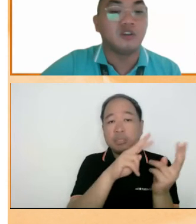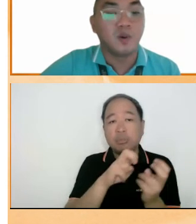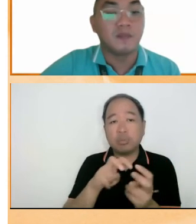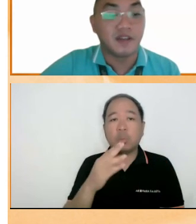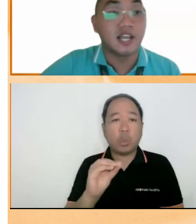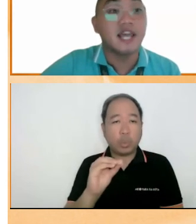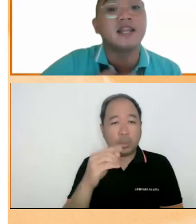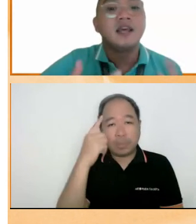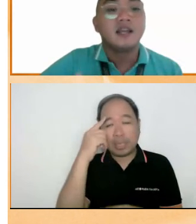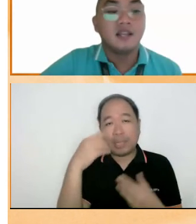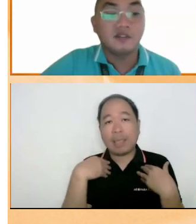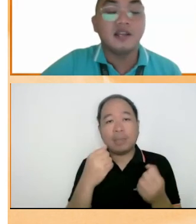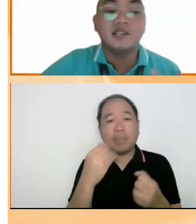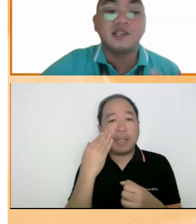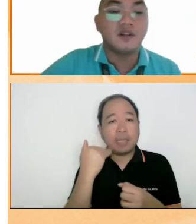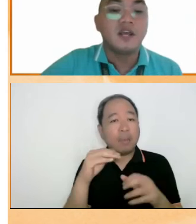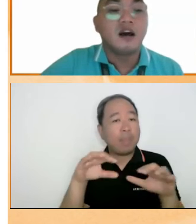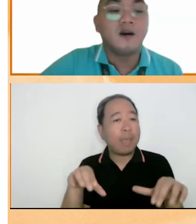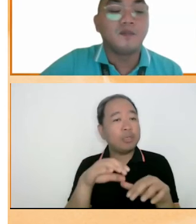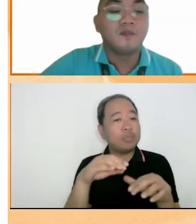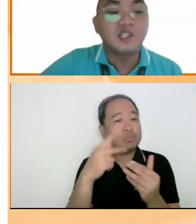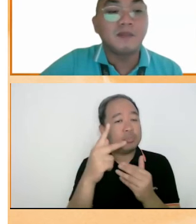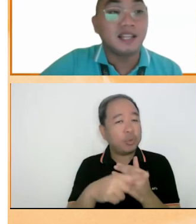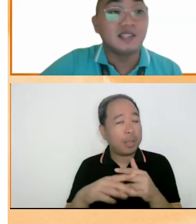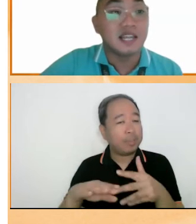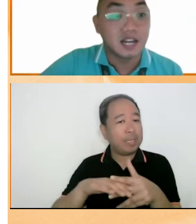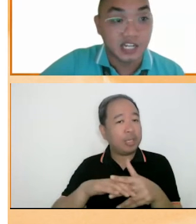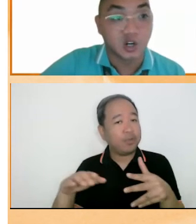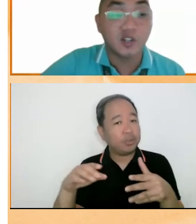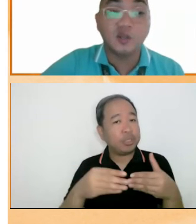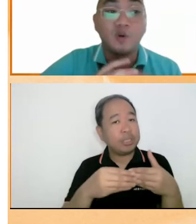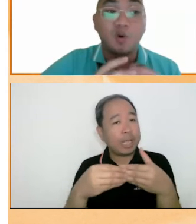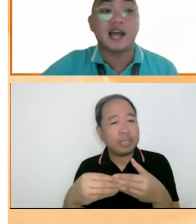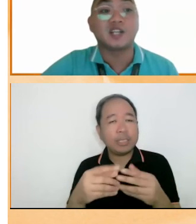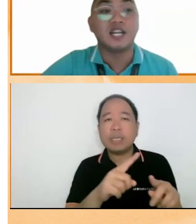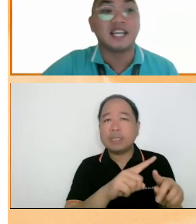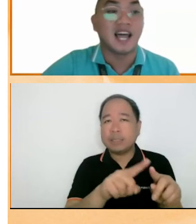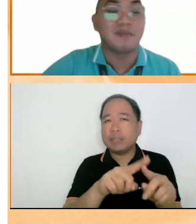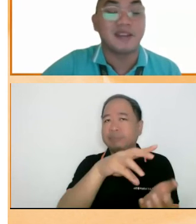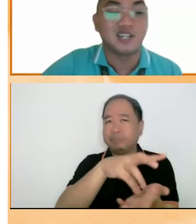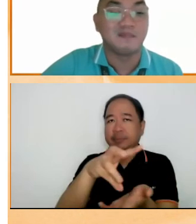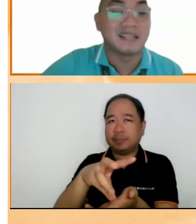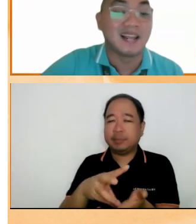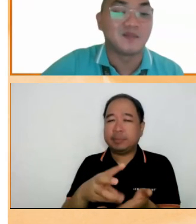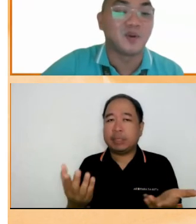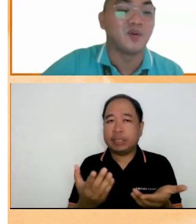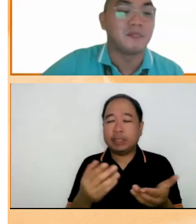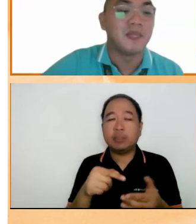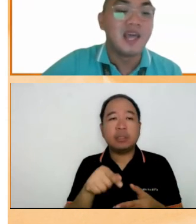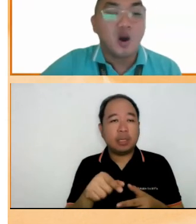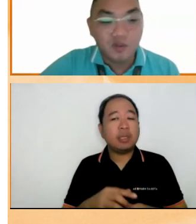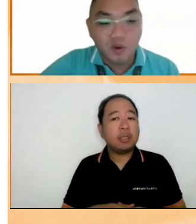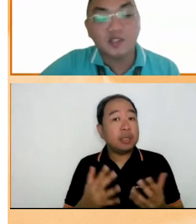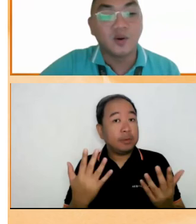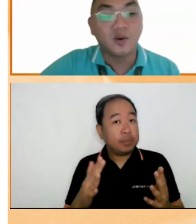WHO Mental Health Gap Action Program intervention in several municipalities in the region. So ito po yung umpisa actually ng aming